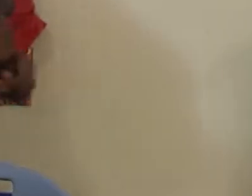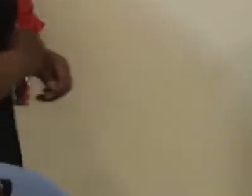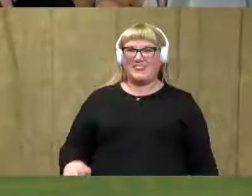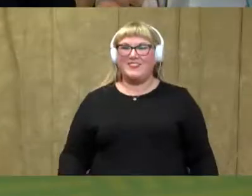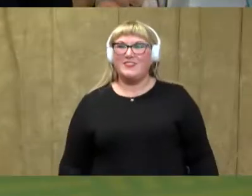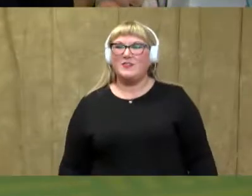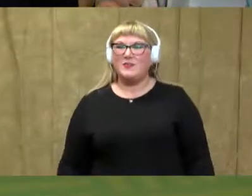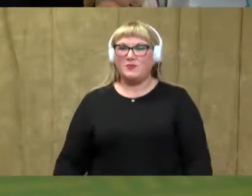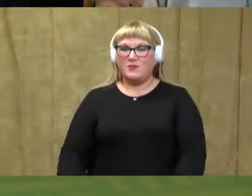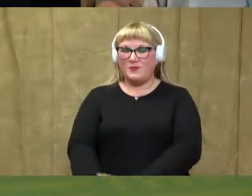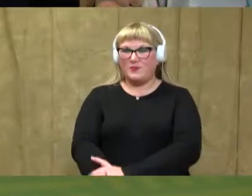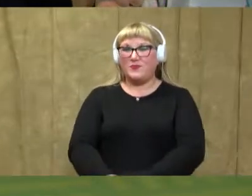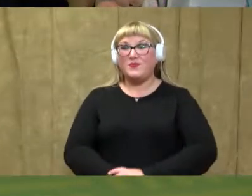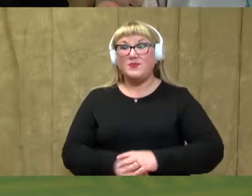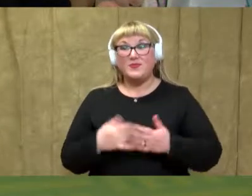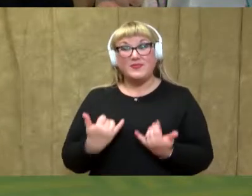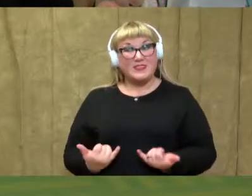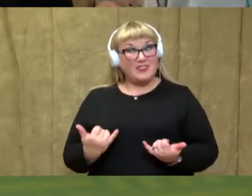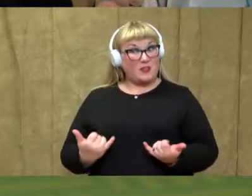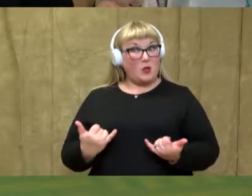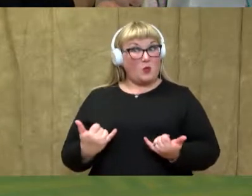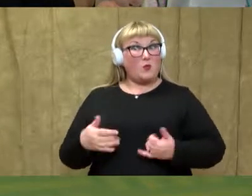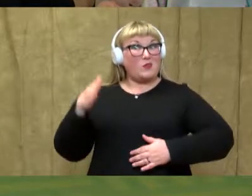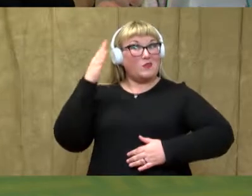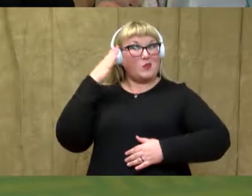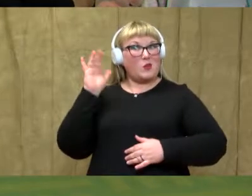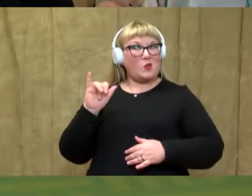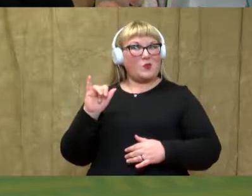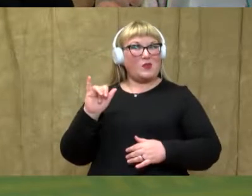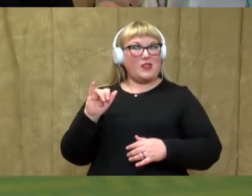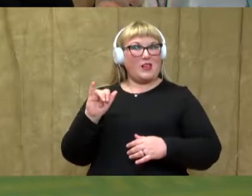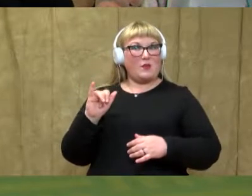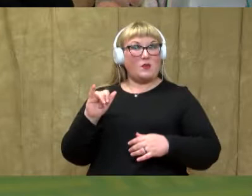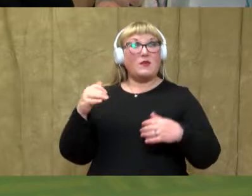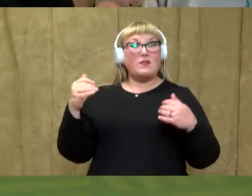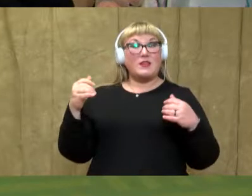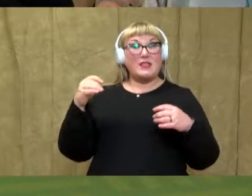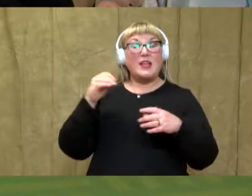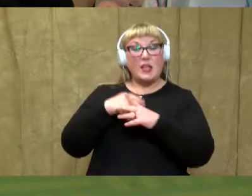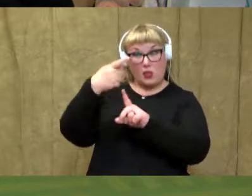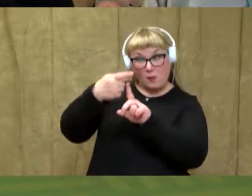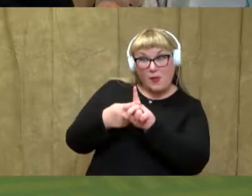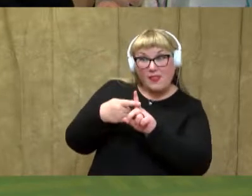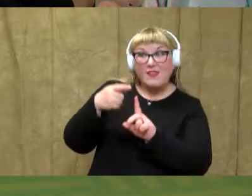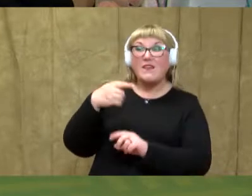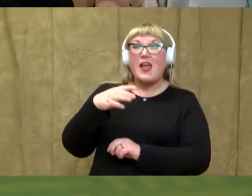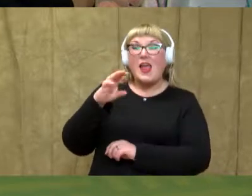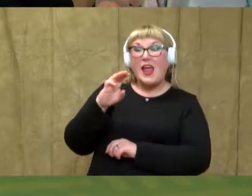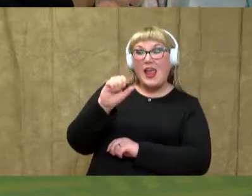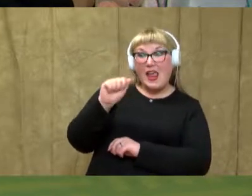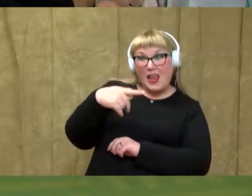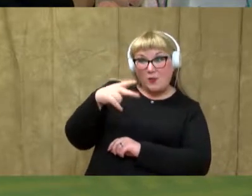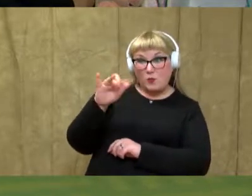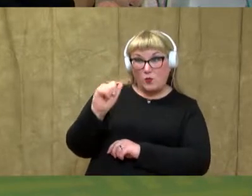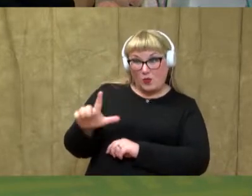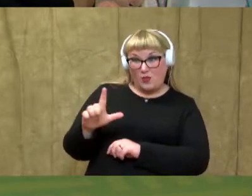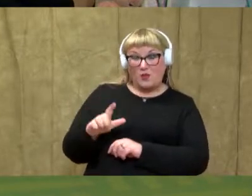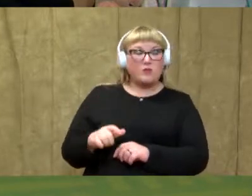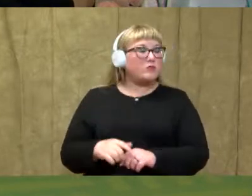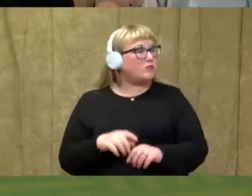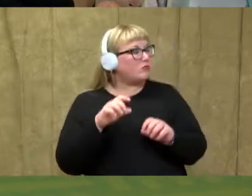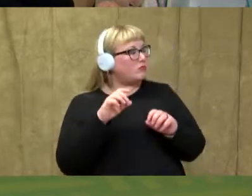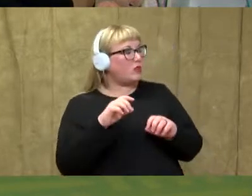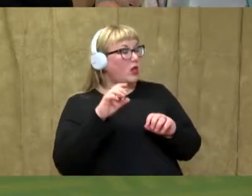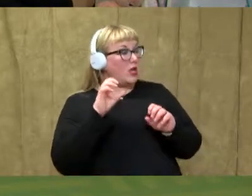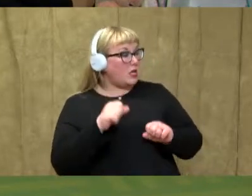and girls. So now we know that we're in the month of April. So, Ms. Morris, can you and